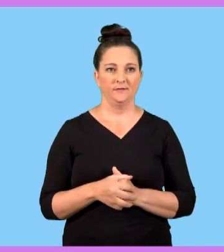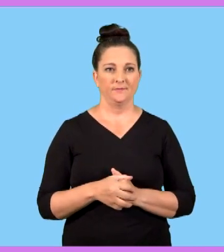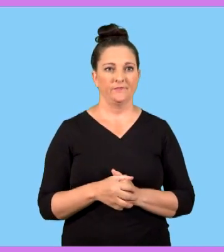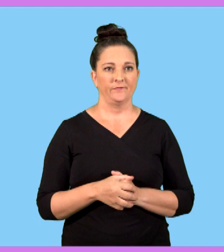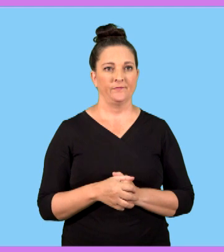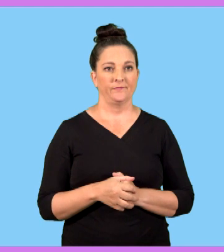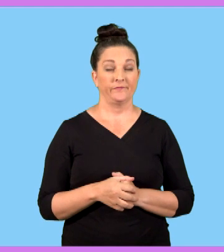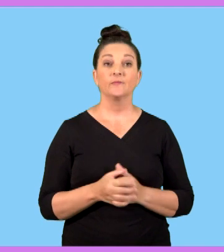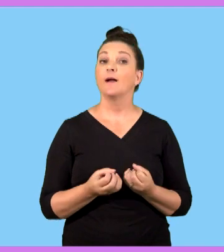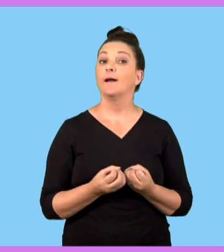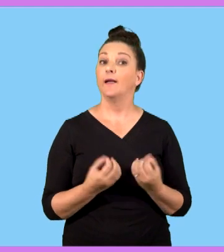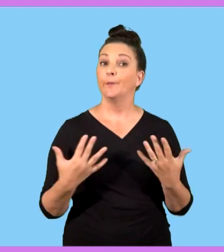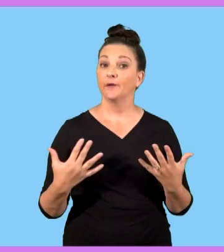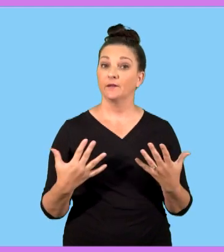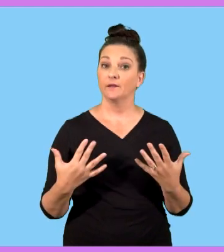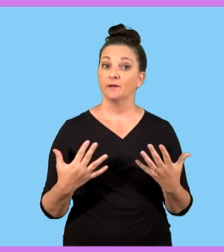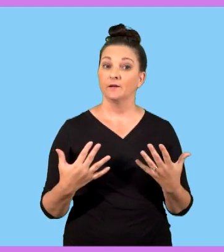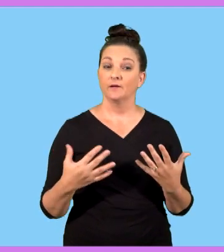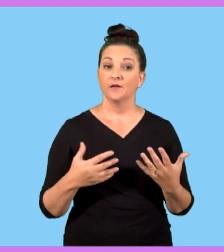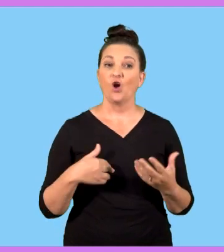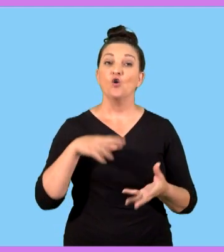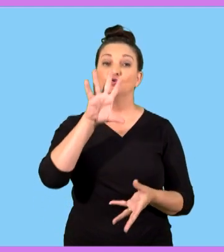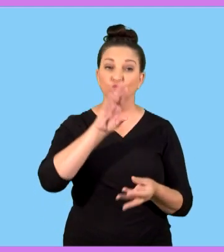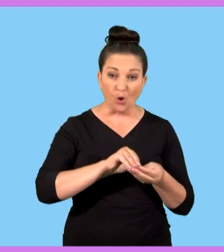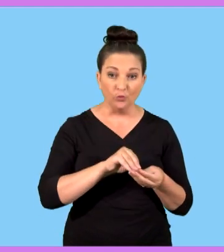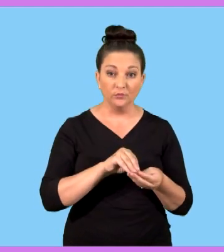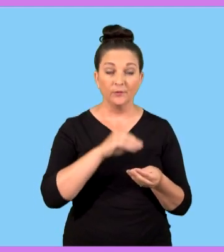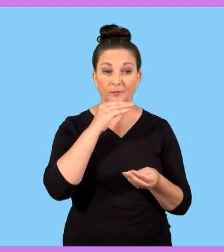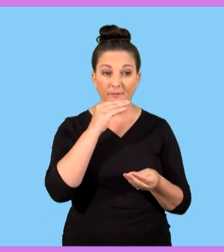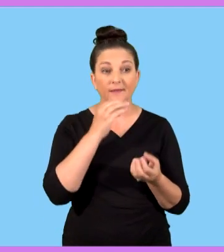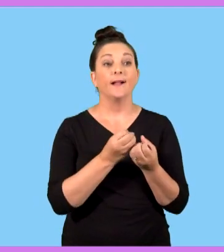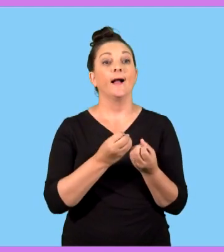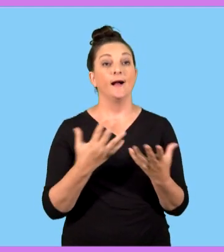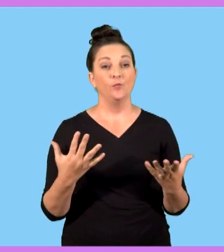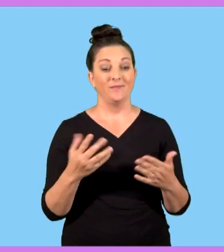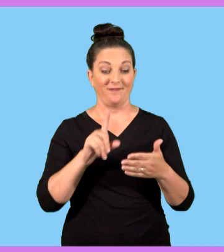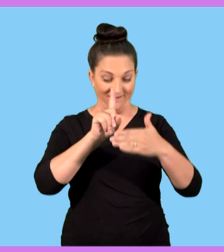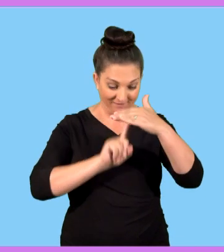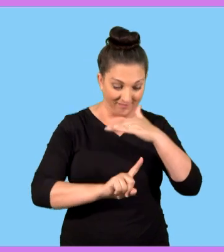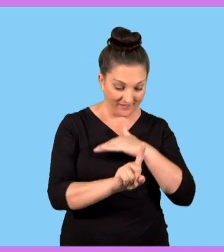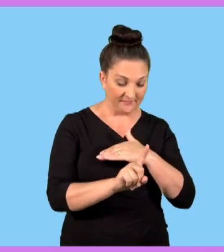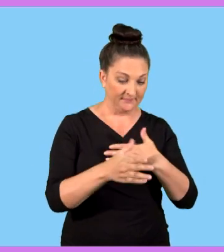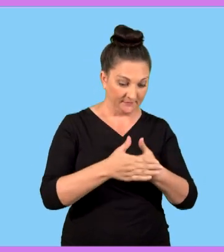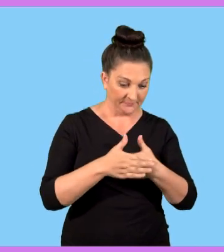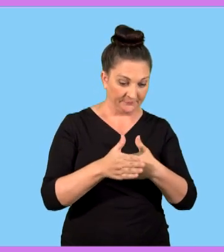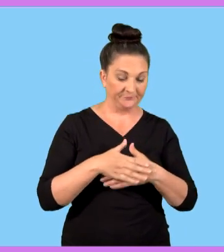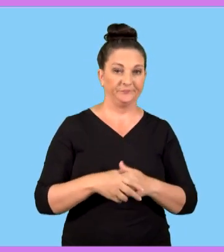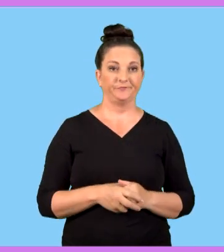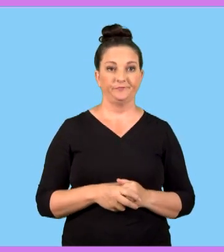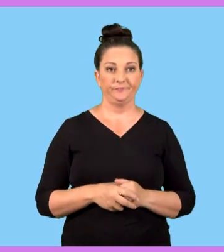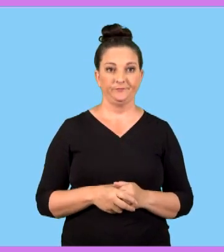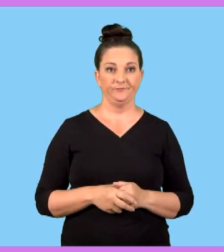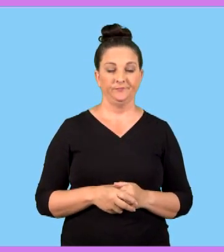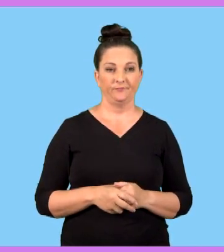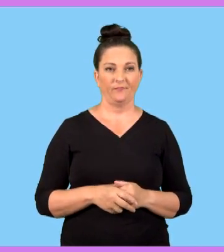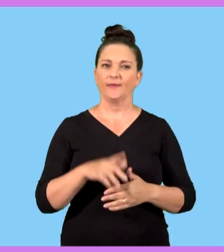what are we looking for? The number of, so meaning I need the total, right? How many? And then it must be an exit door. Right,